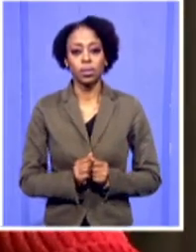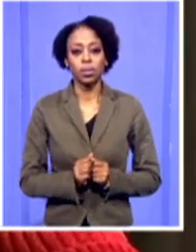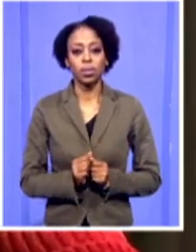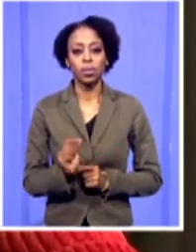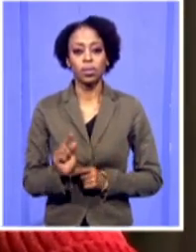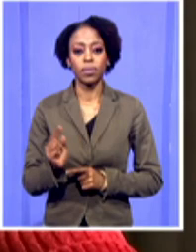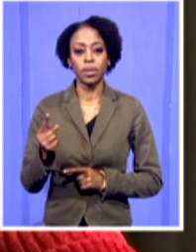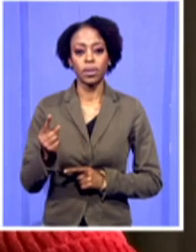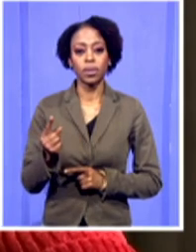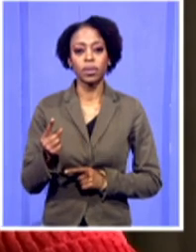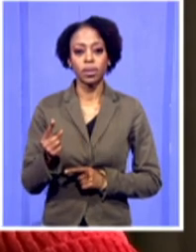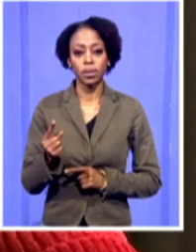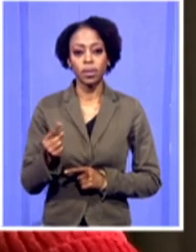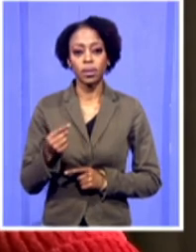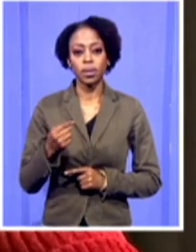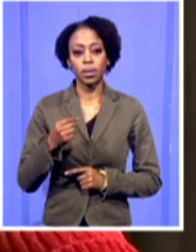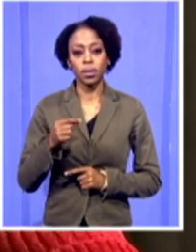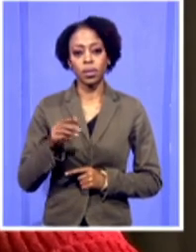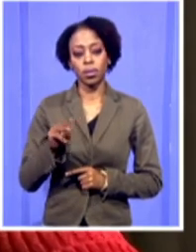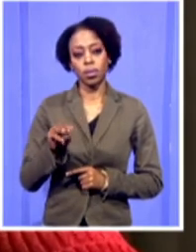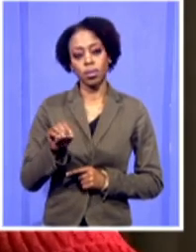Firstly, we are Moses Mabhida